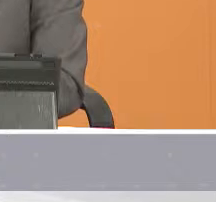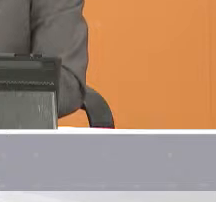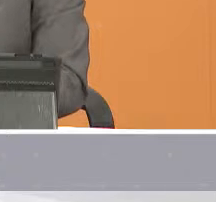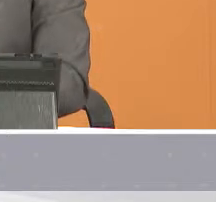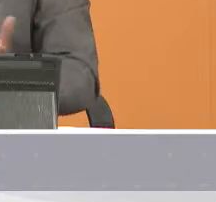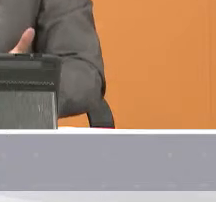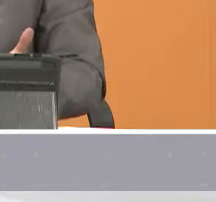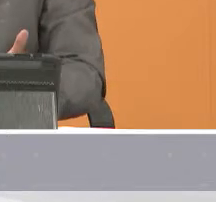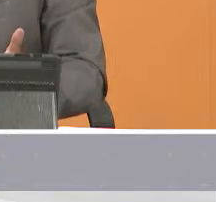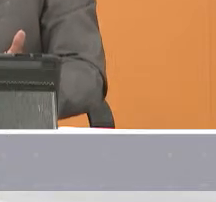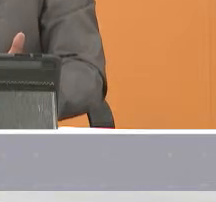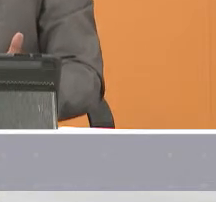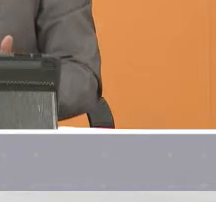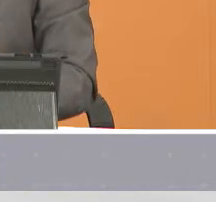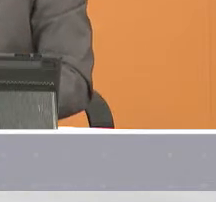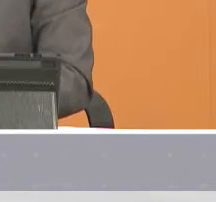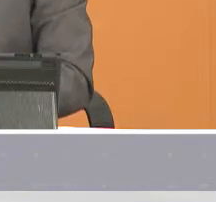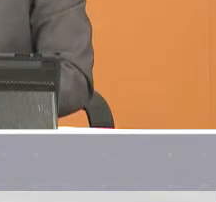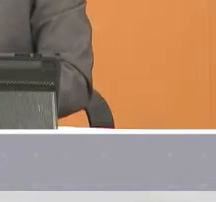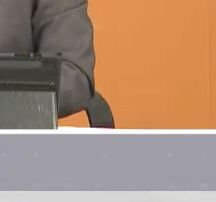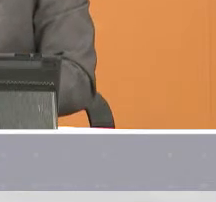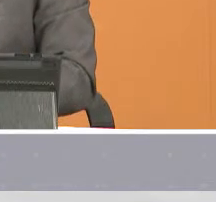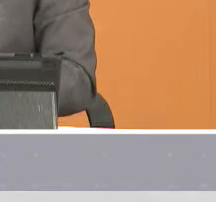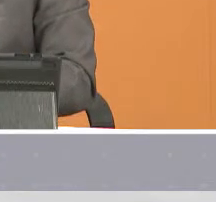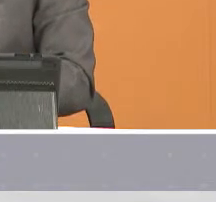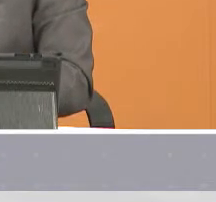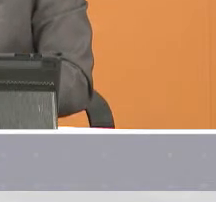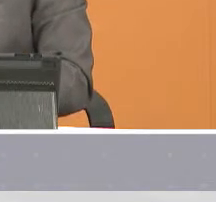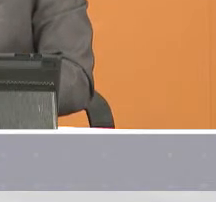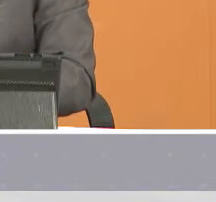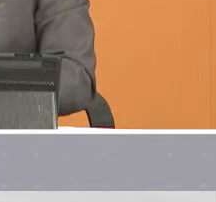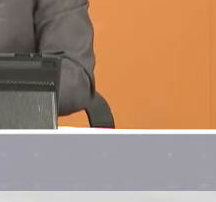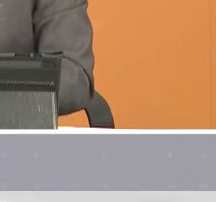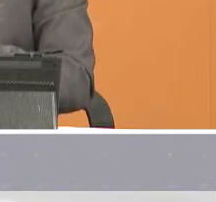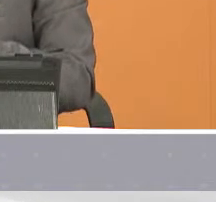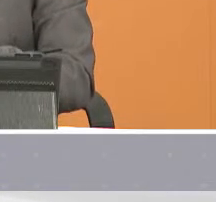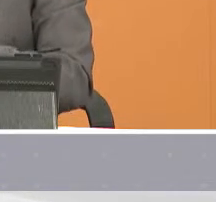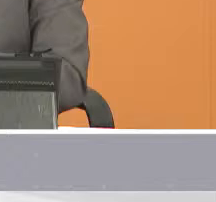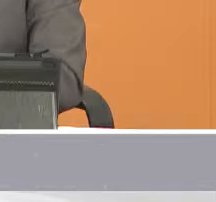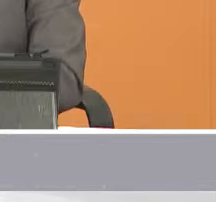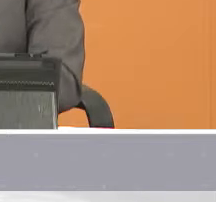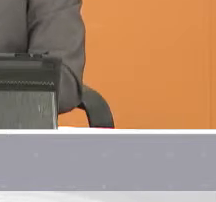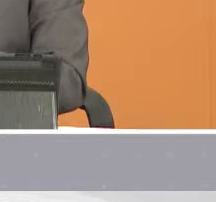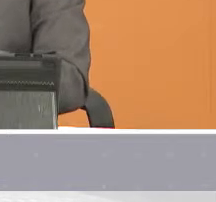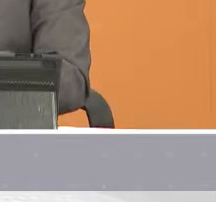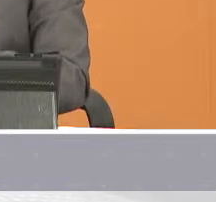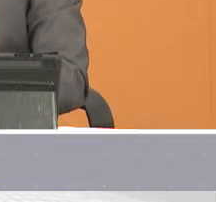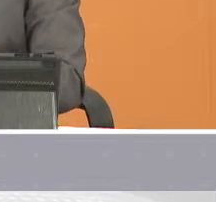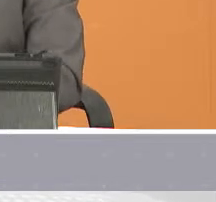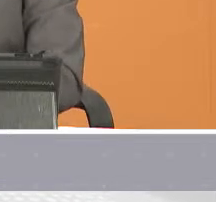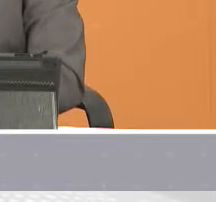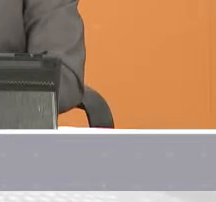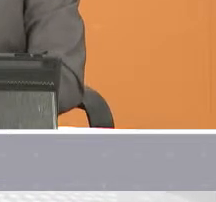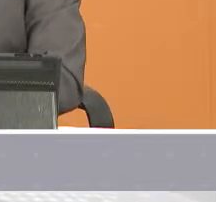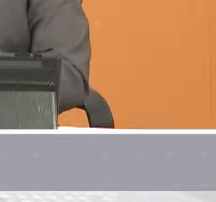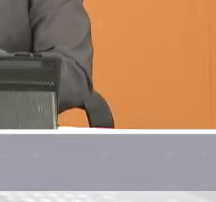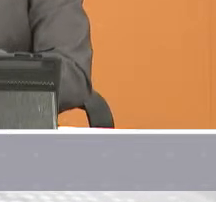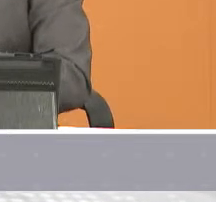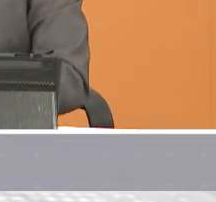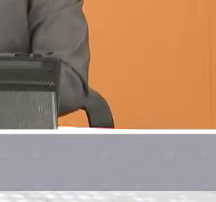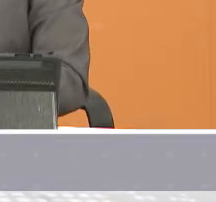Now, the other one is, and this is very crucial, this is where everyone will see you from a doctor's